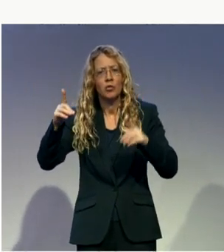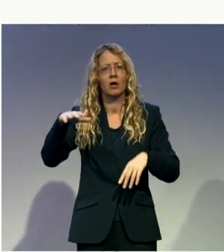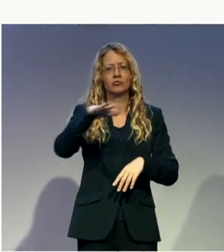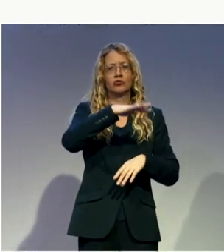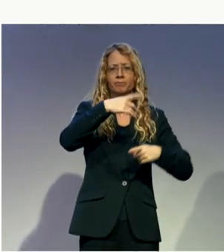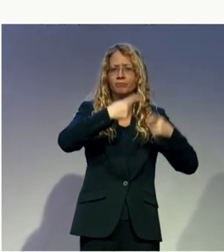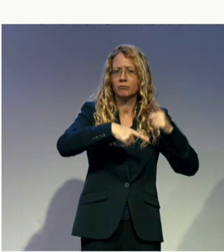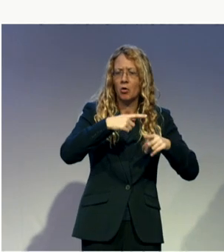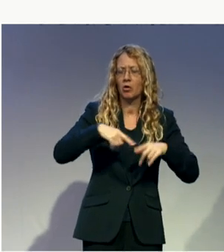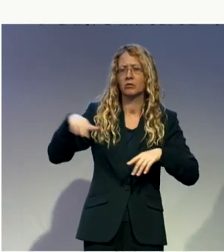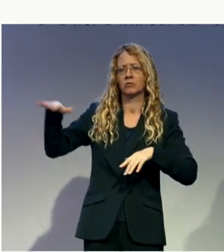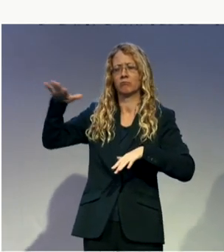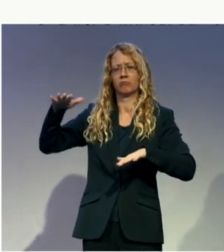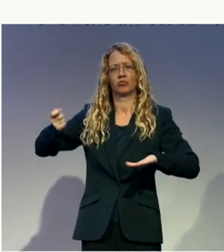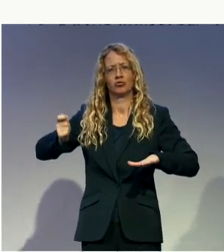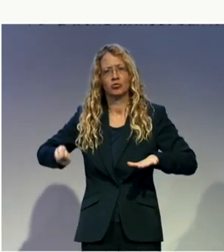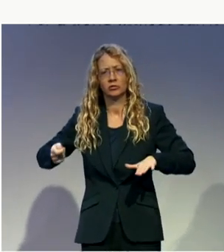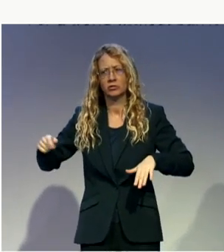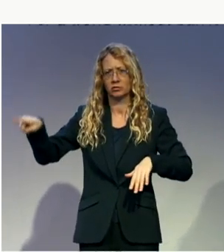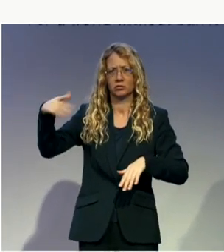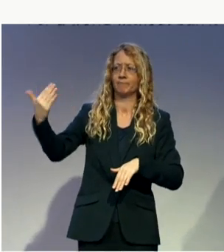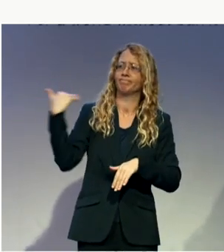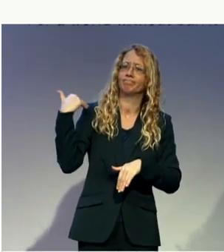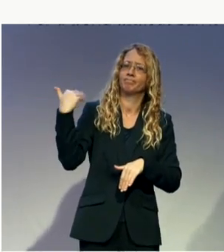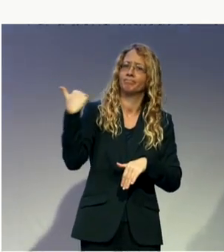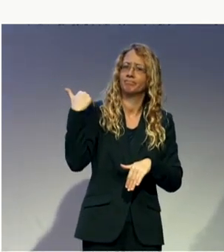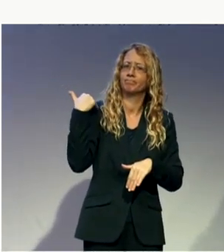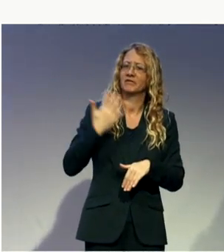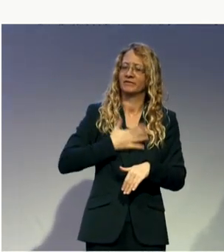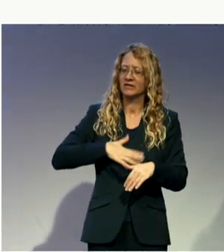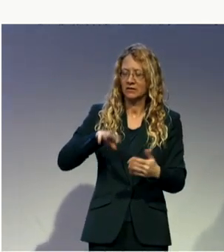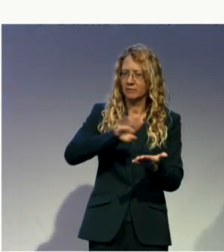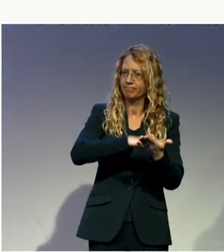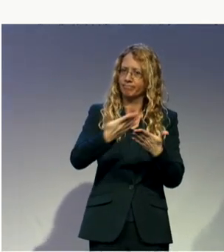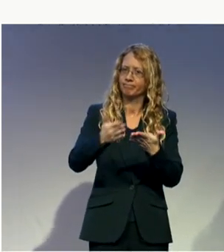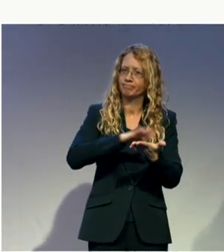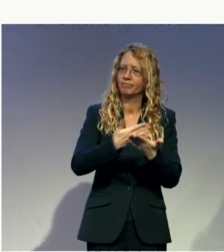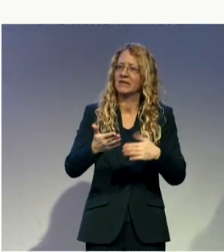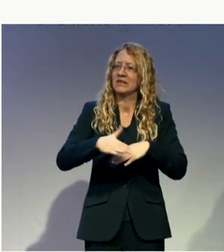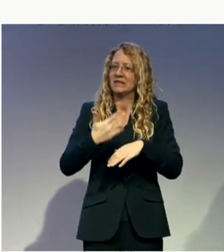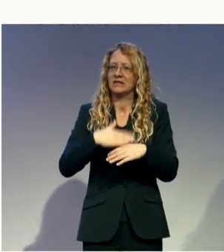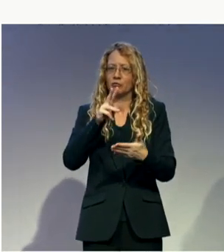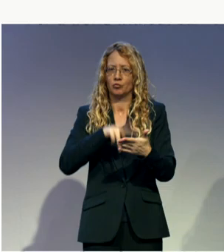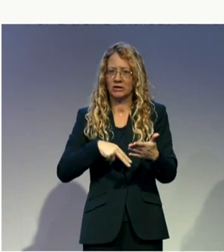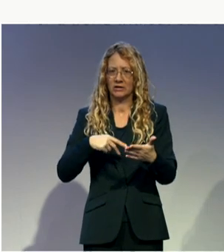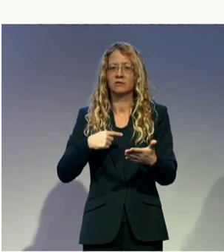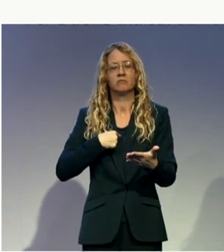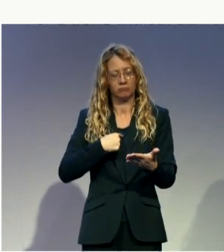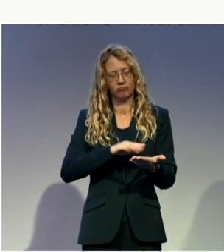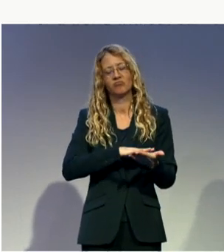Is the fiability to results, the use, and the demanding.